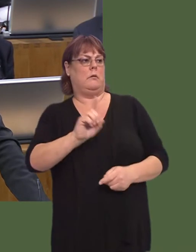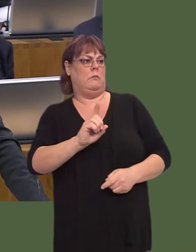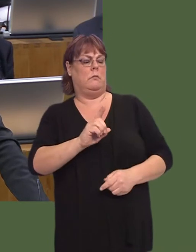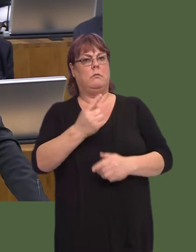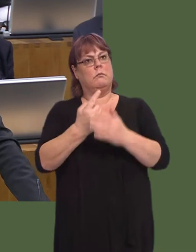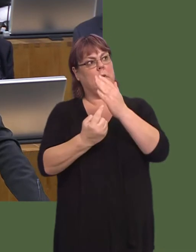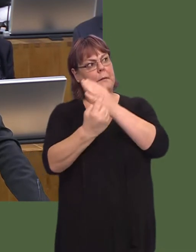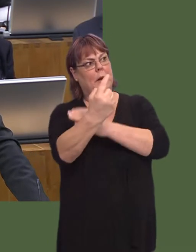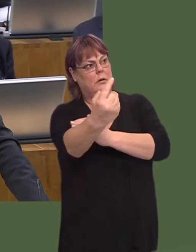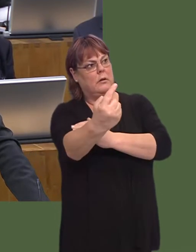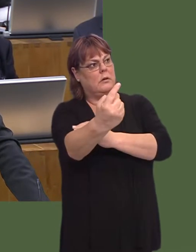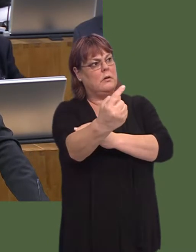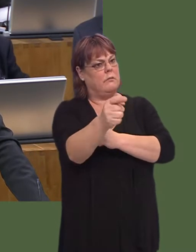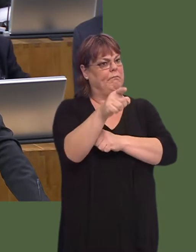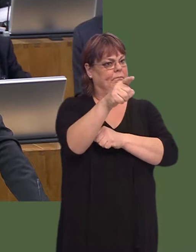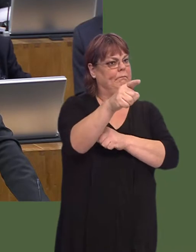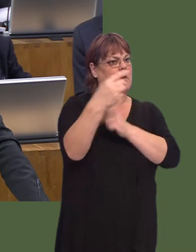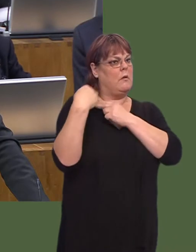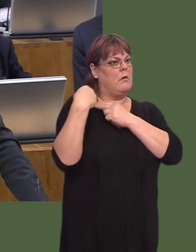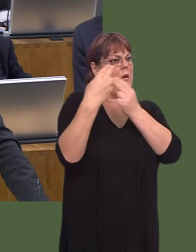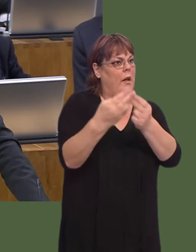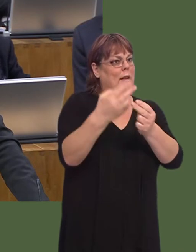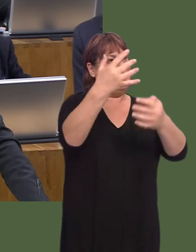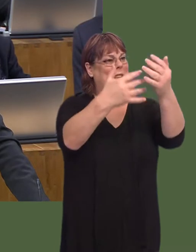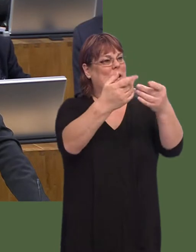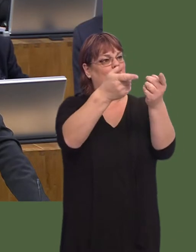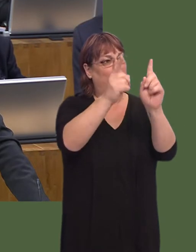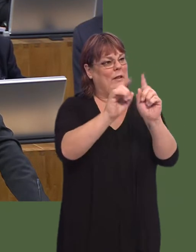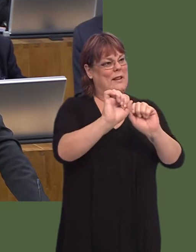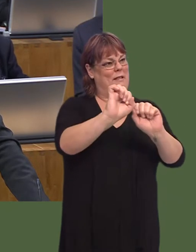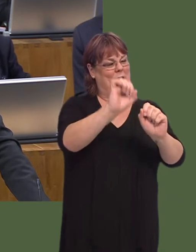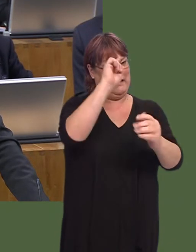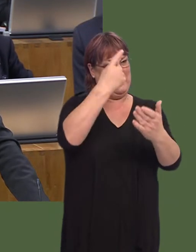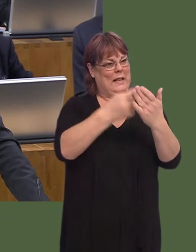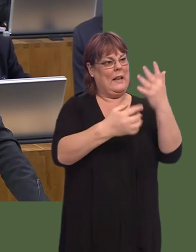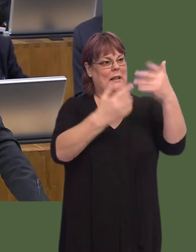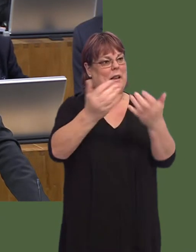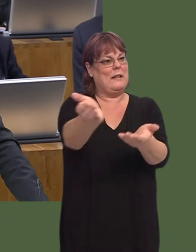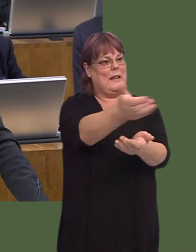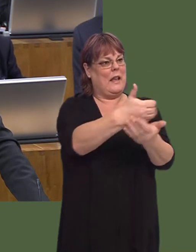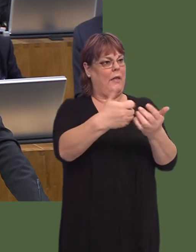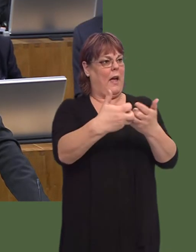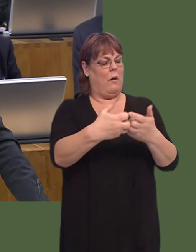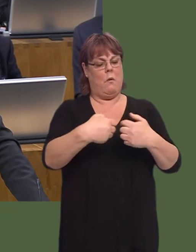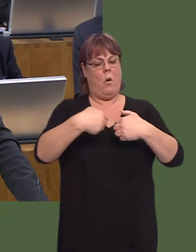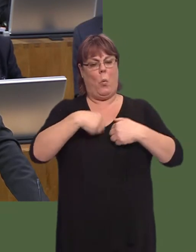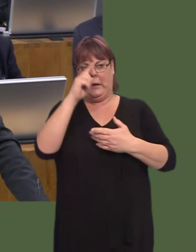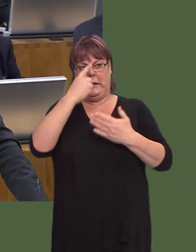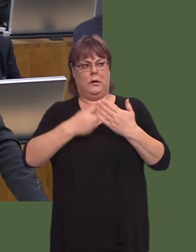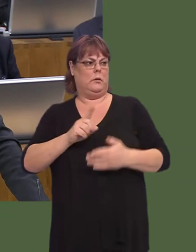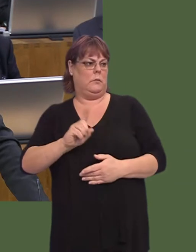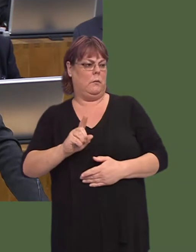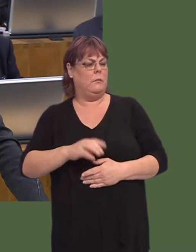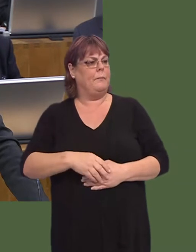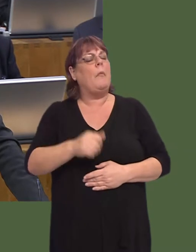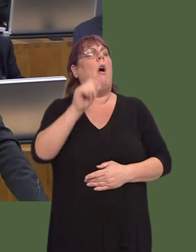dealt with independently, and it's up to the Statistics Authority to decide how it gathers statistics. It's not something that government decides. Yes, it is